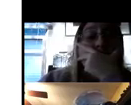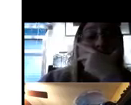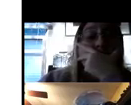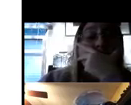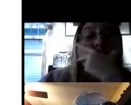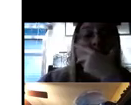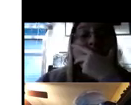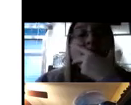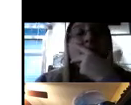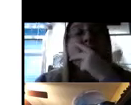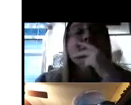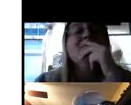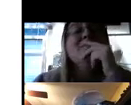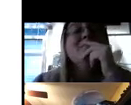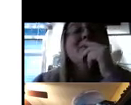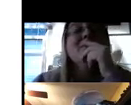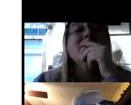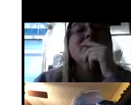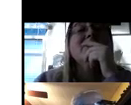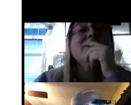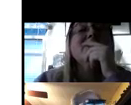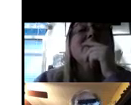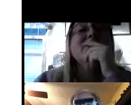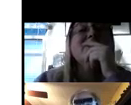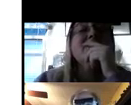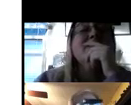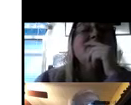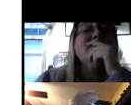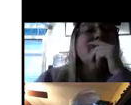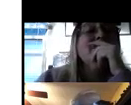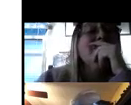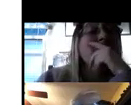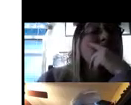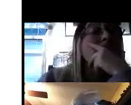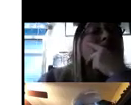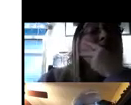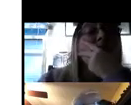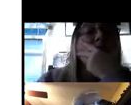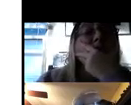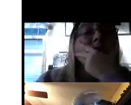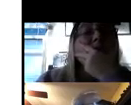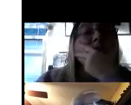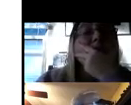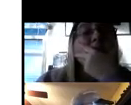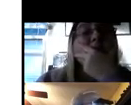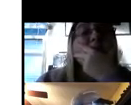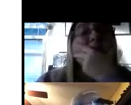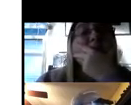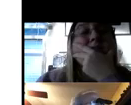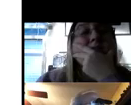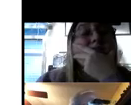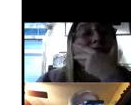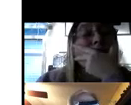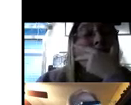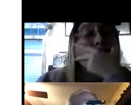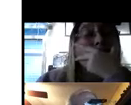talking about advocacy is first you got to tell the truth. What are the things that we need to advocate for and